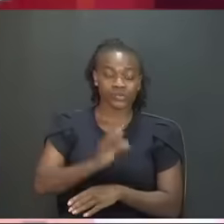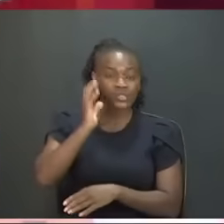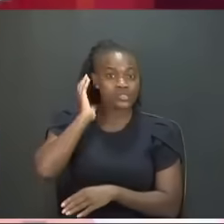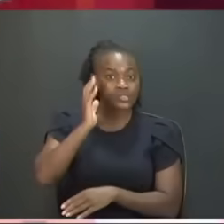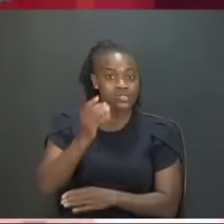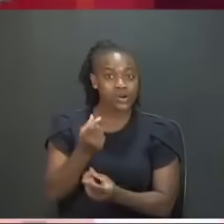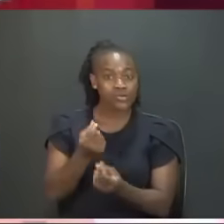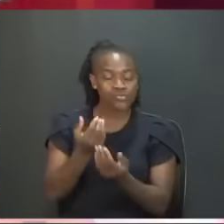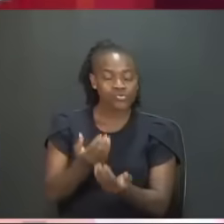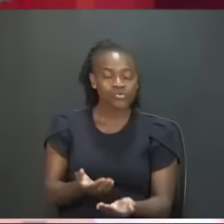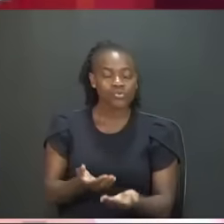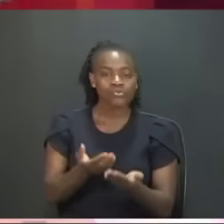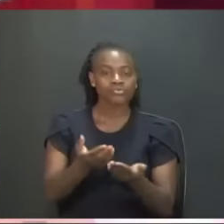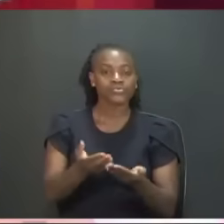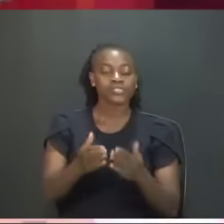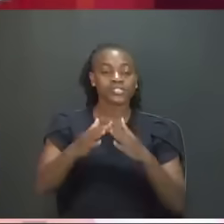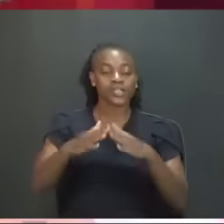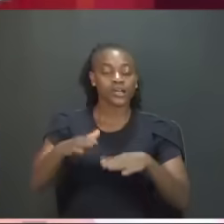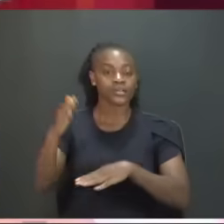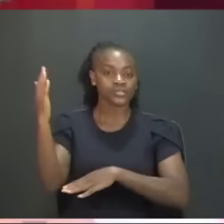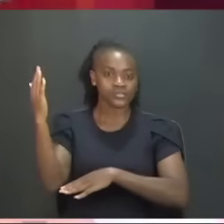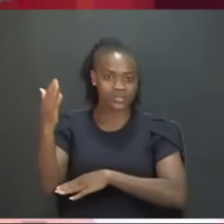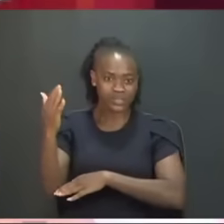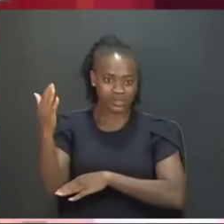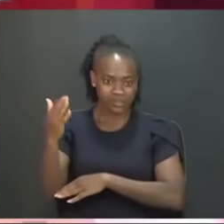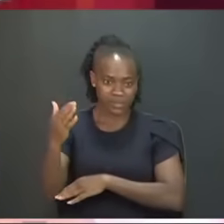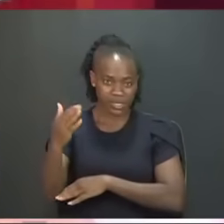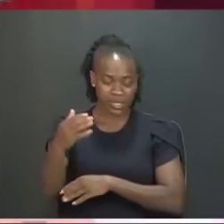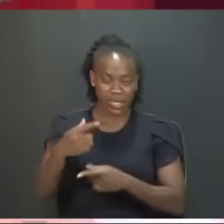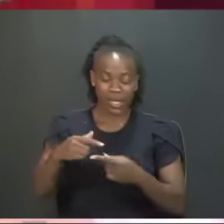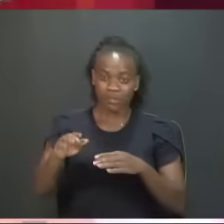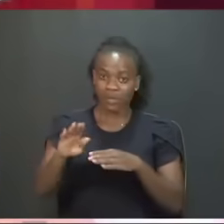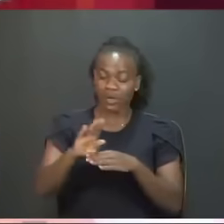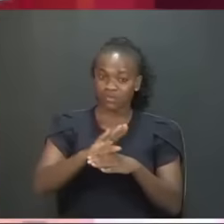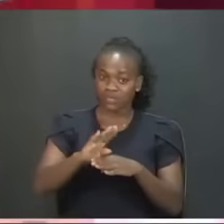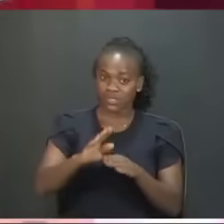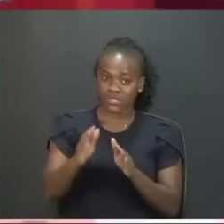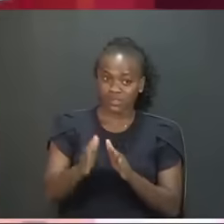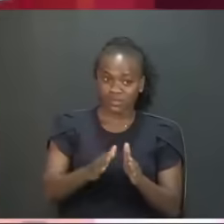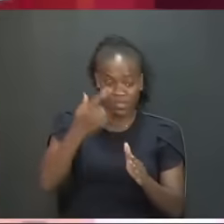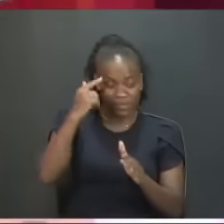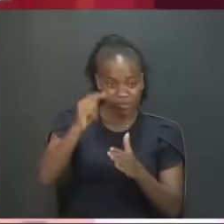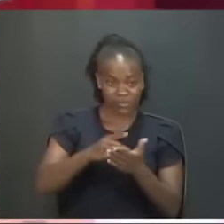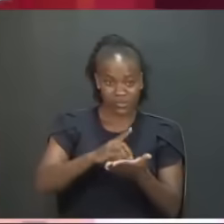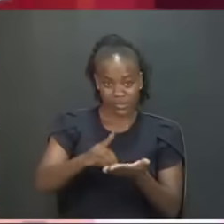House a statement on the business arranged for the following week.